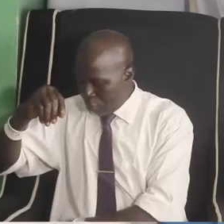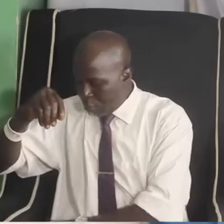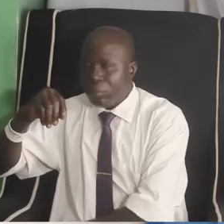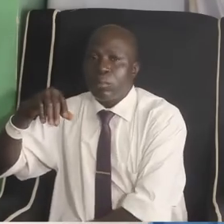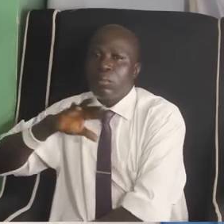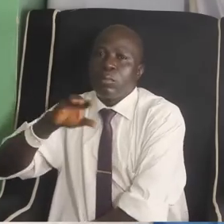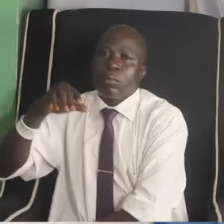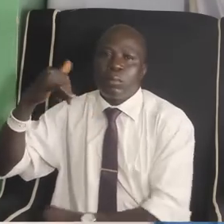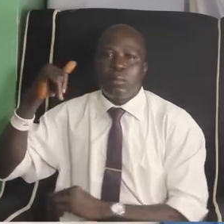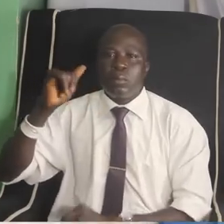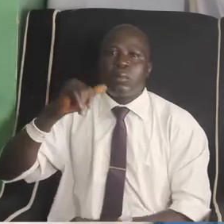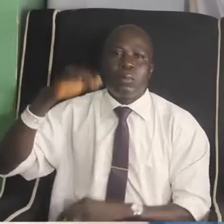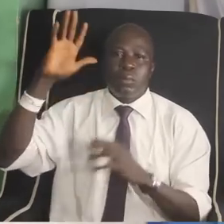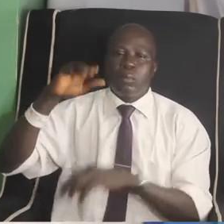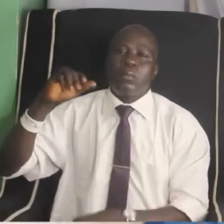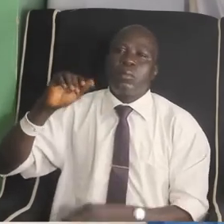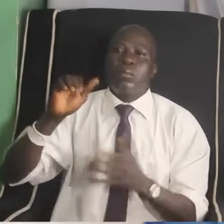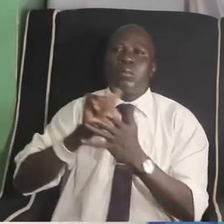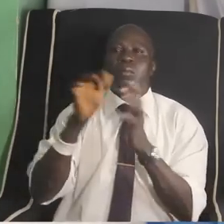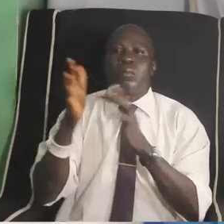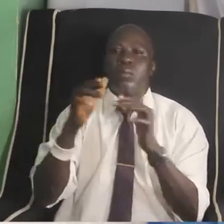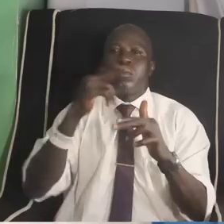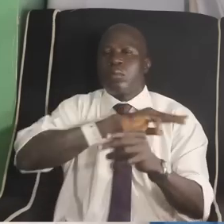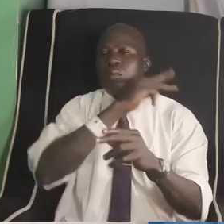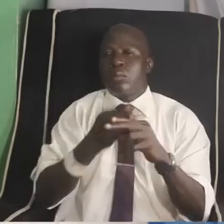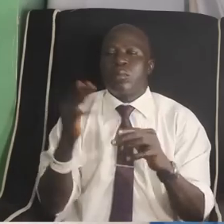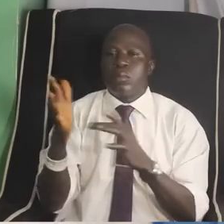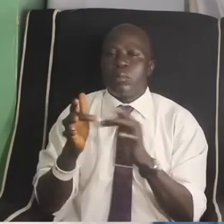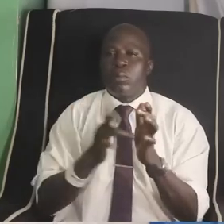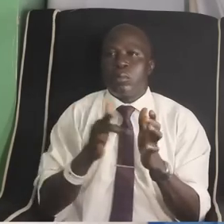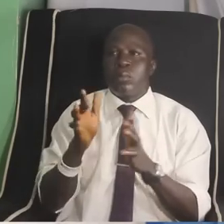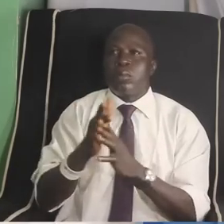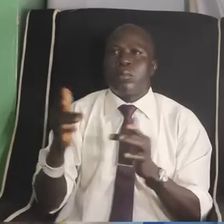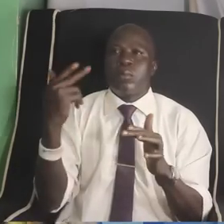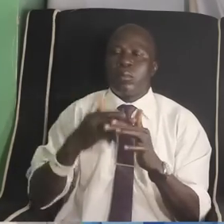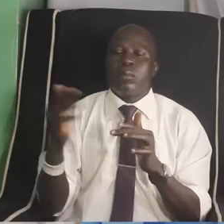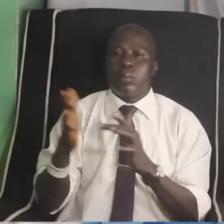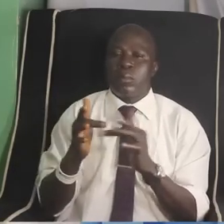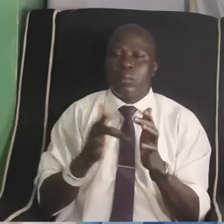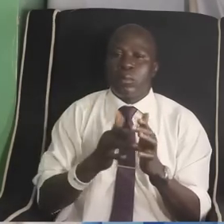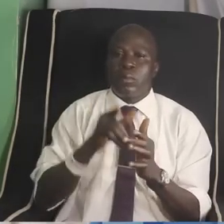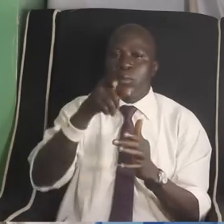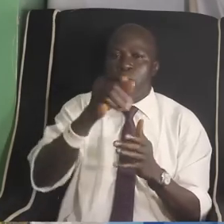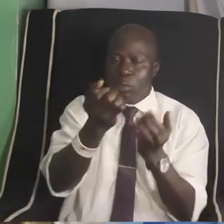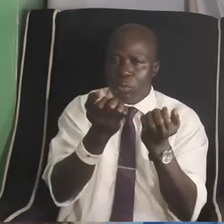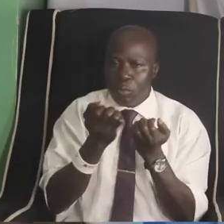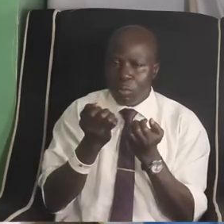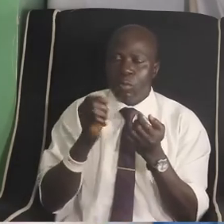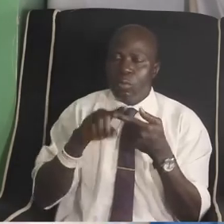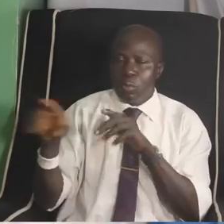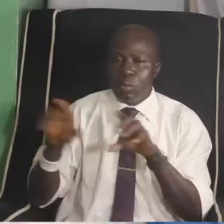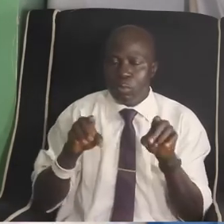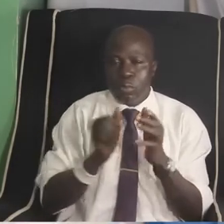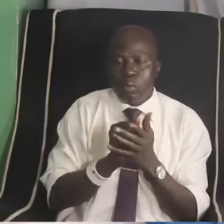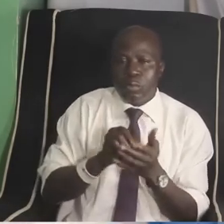phone out e lu agbara mu ga bo in the name of Jesus e lu ga ba e la casa fa in the name of Jesus e wose pe cash do fe fi lo se